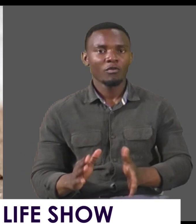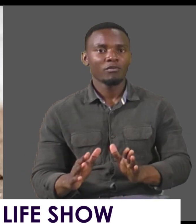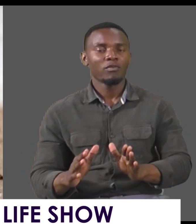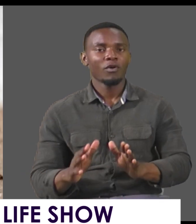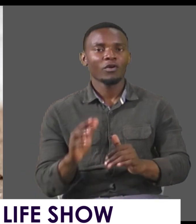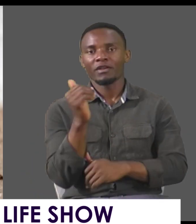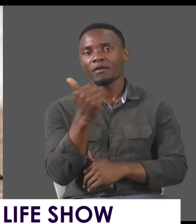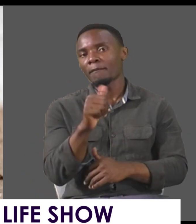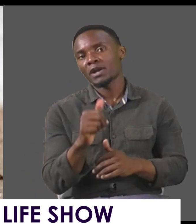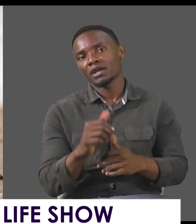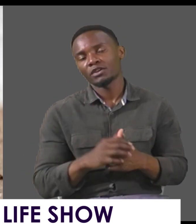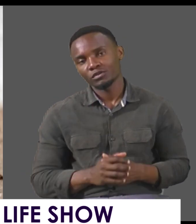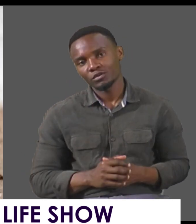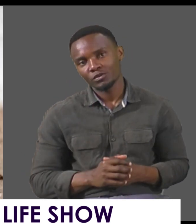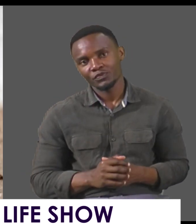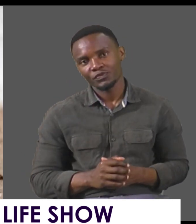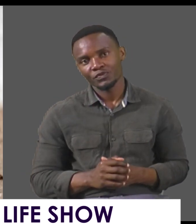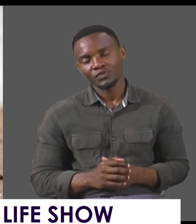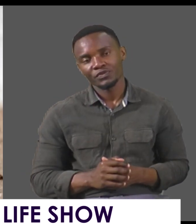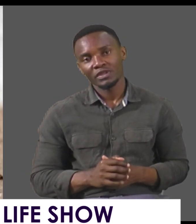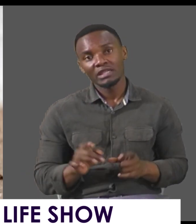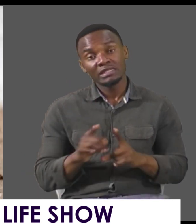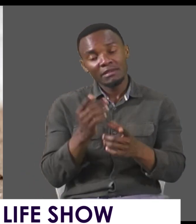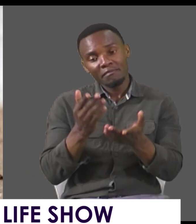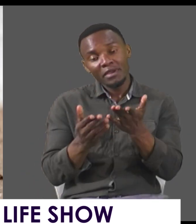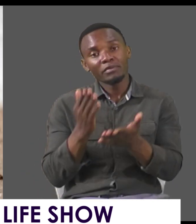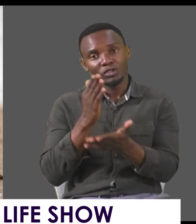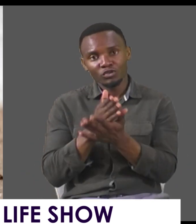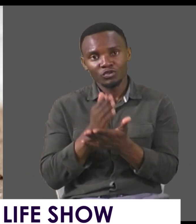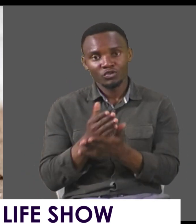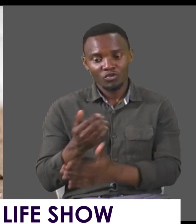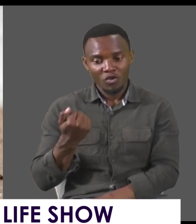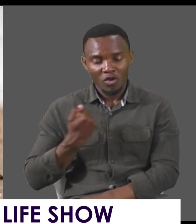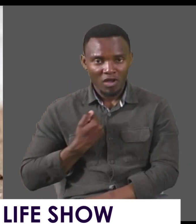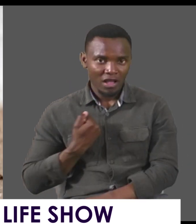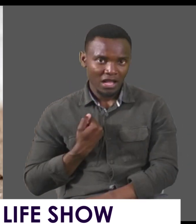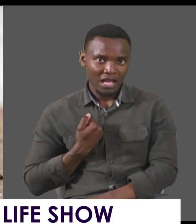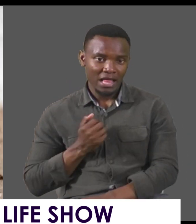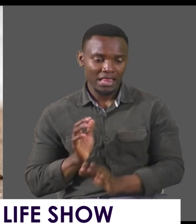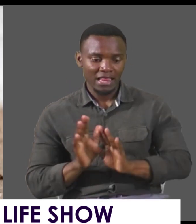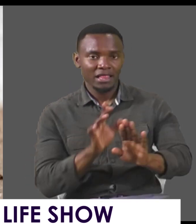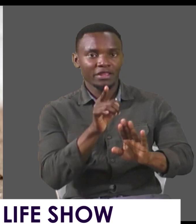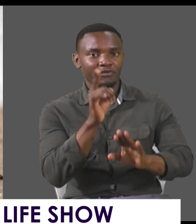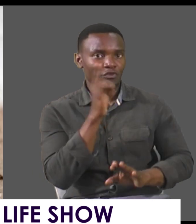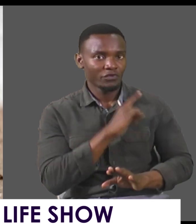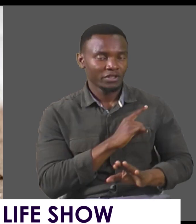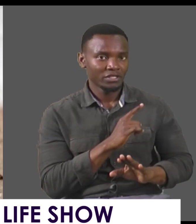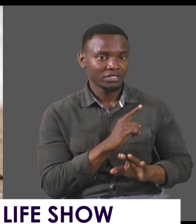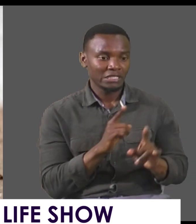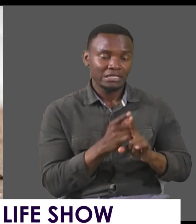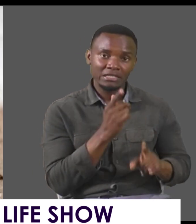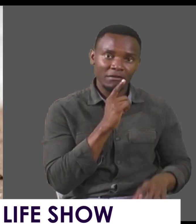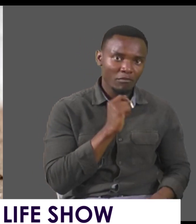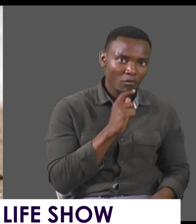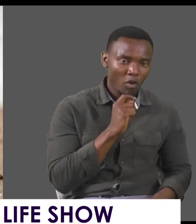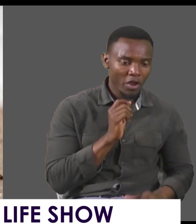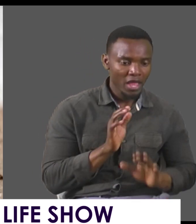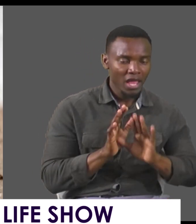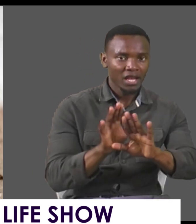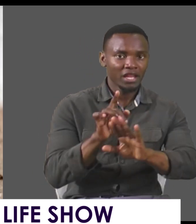dream. That girl may have left you. That boy may have left you. there is another one. There is